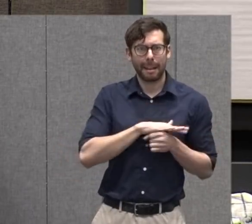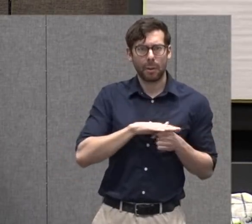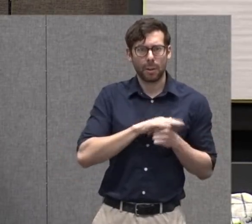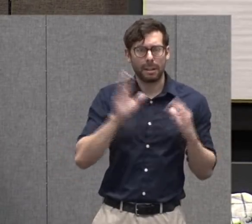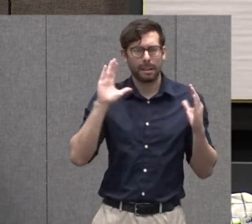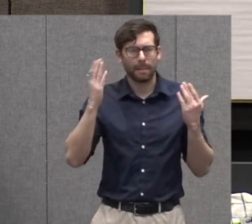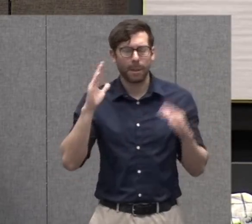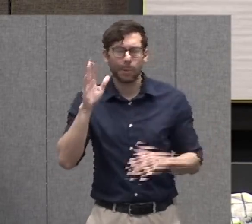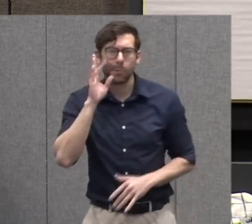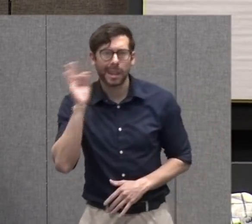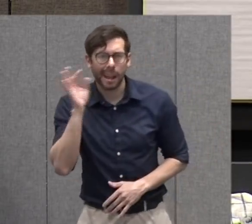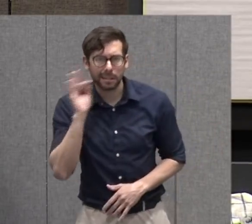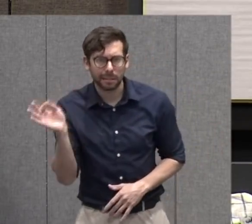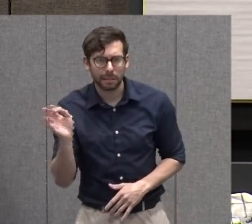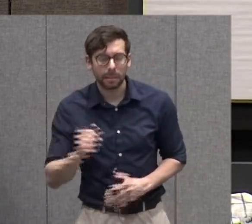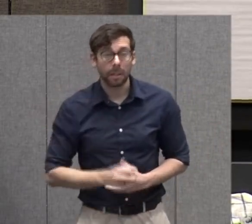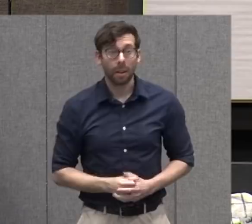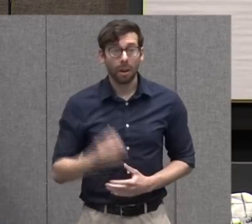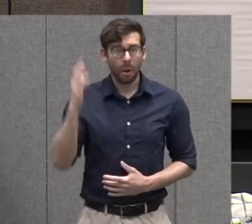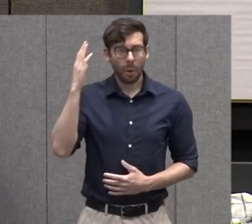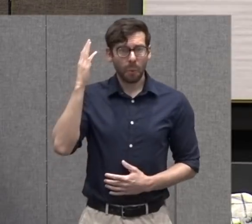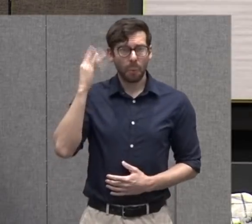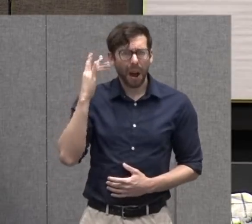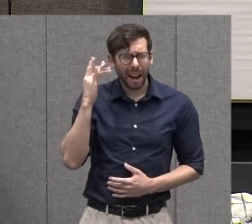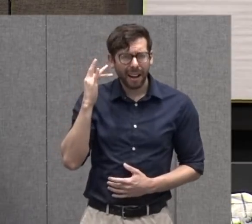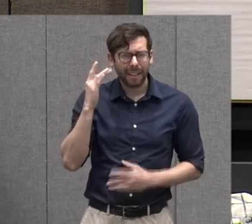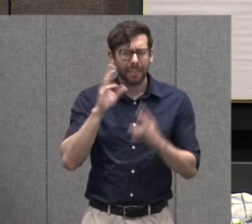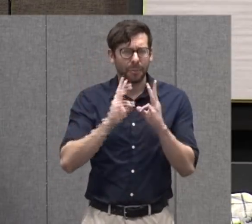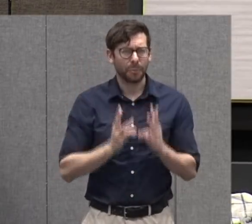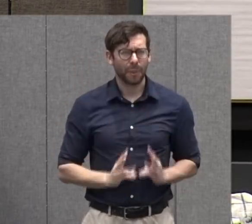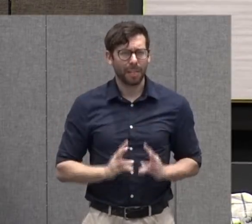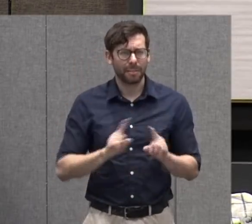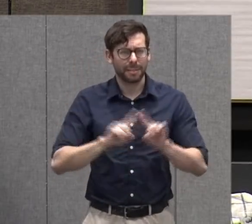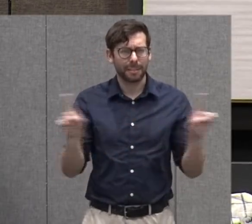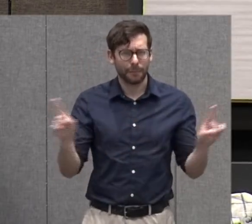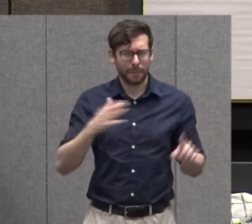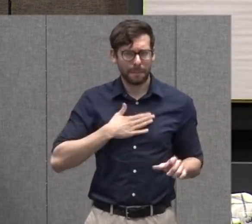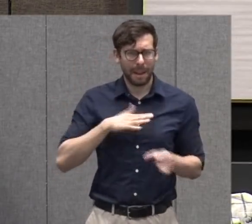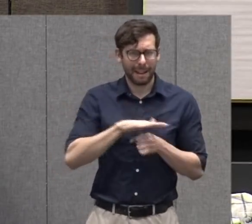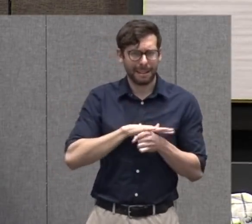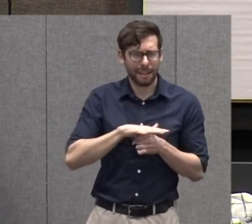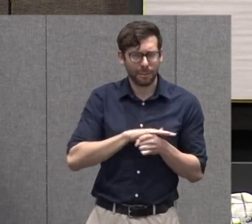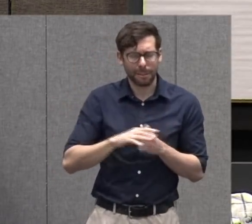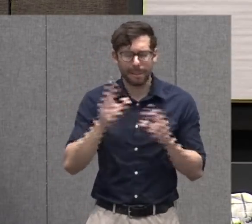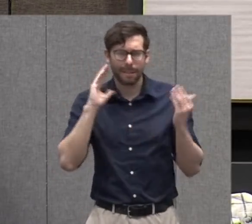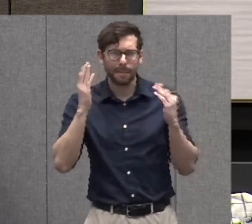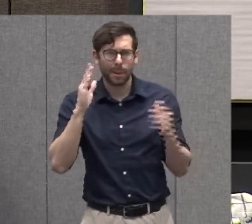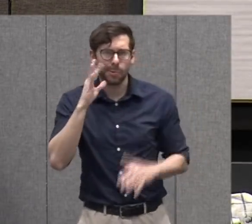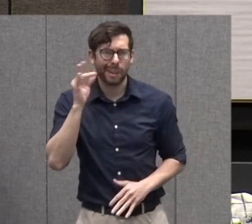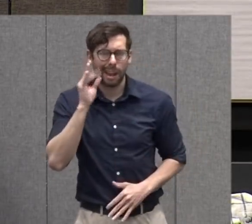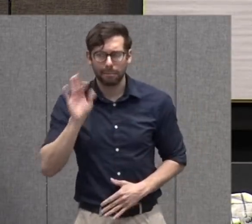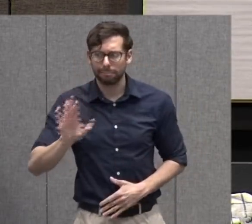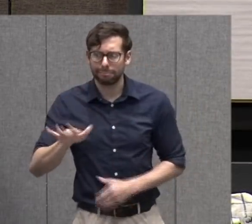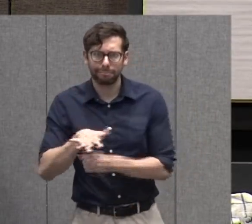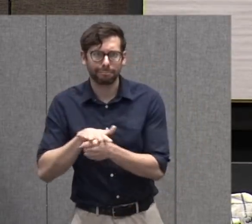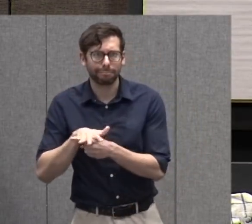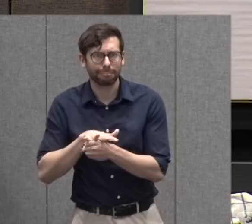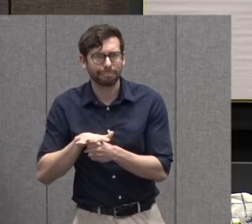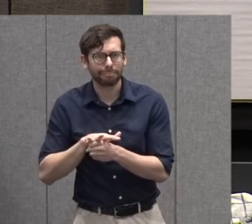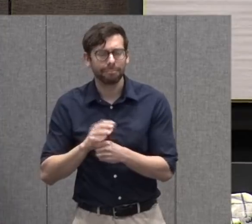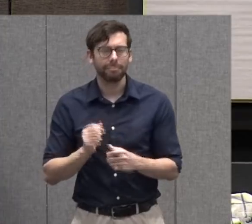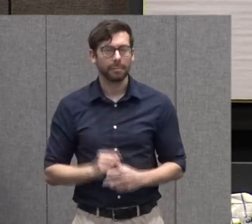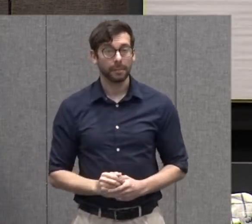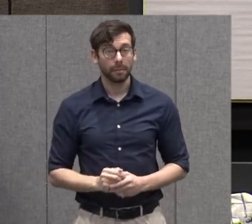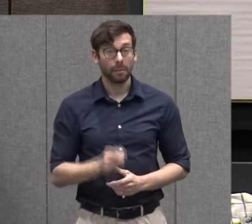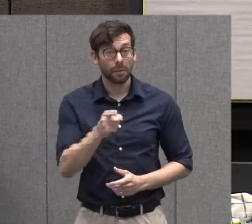Why is the weather different where I live and where my cat lives? Can you come up with some questions about